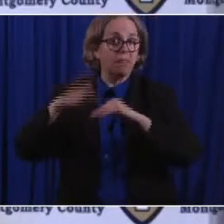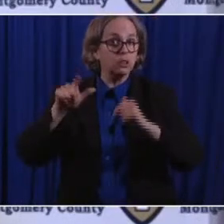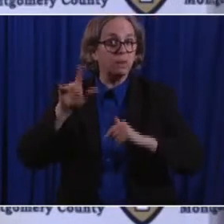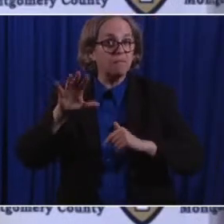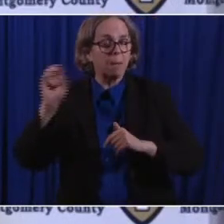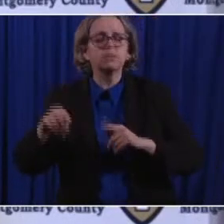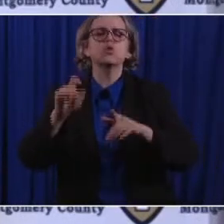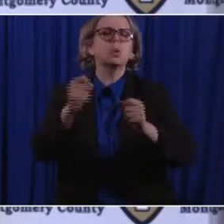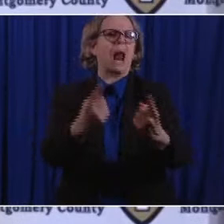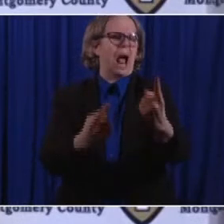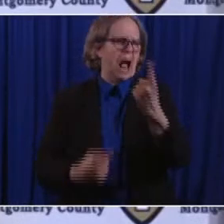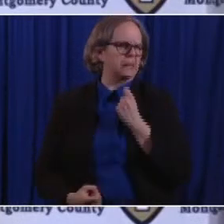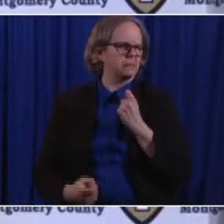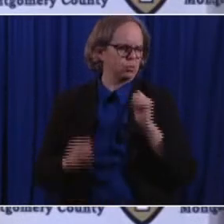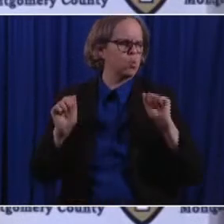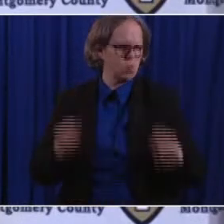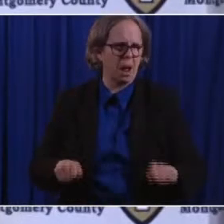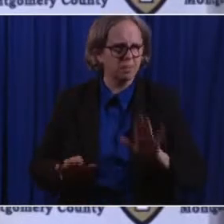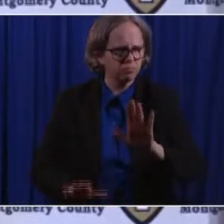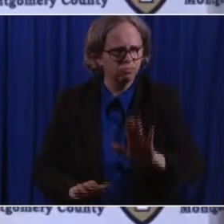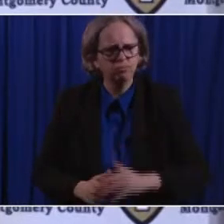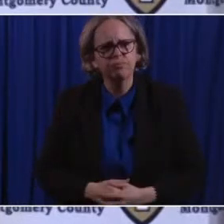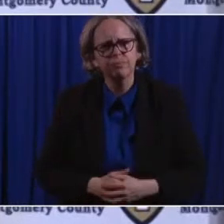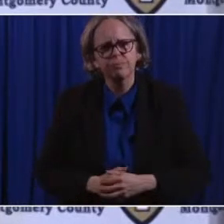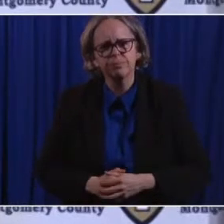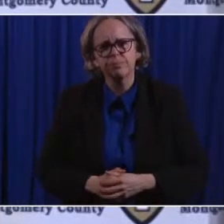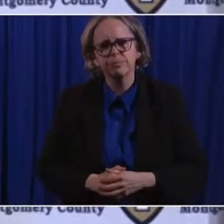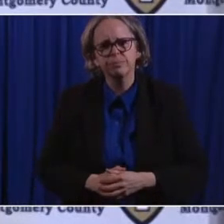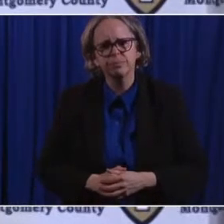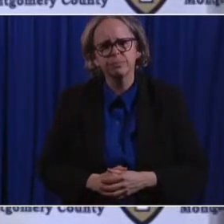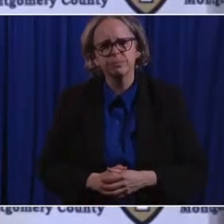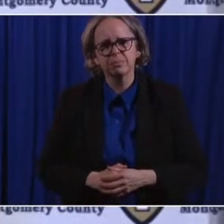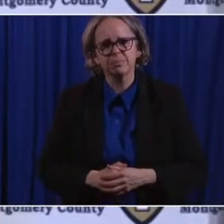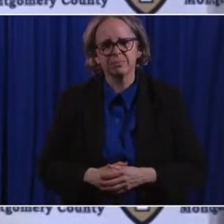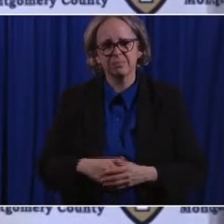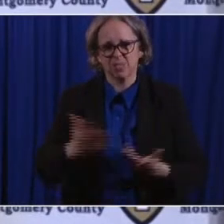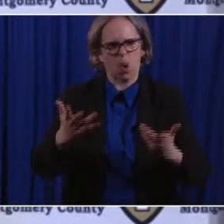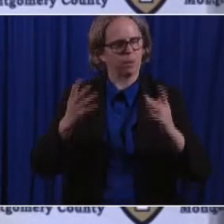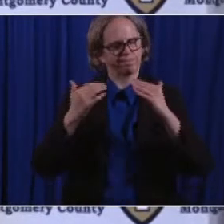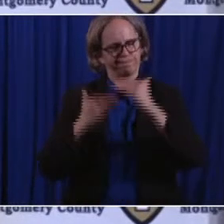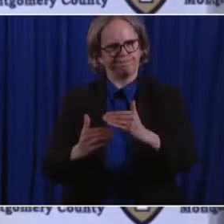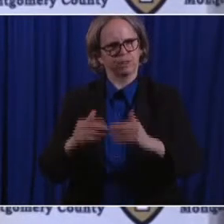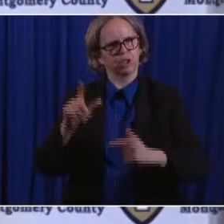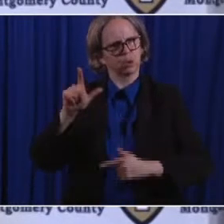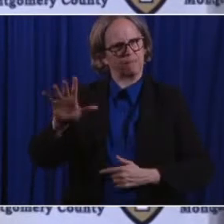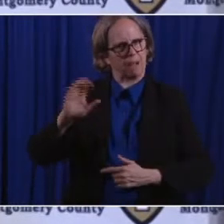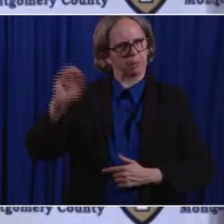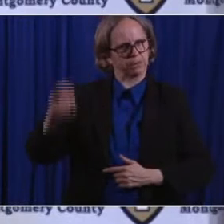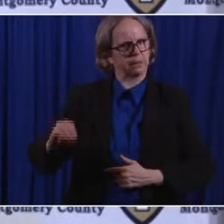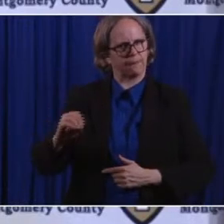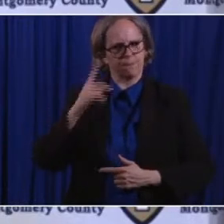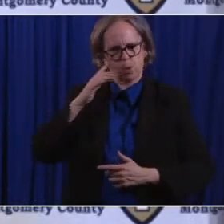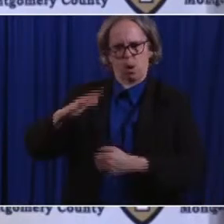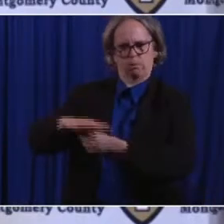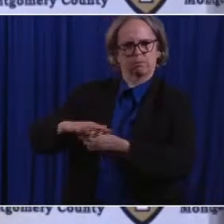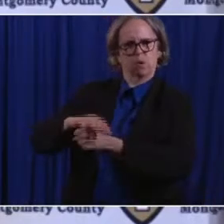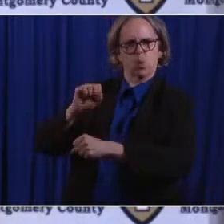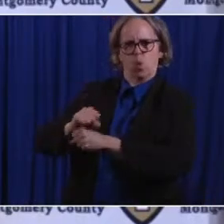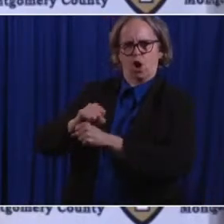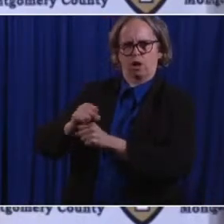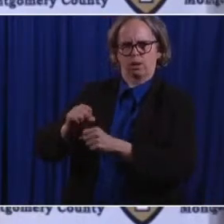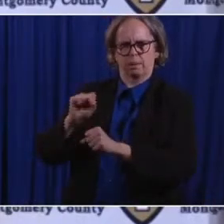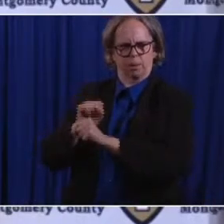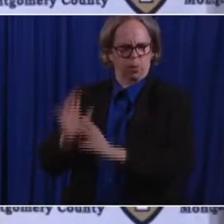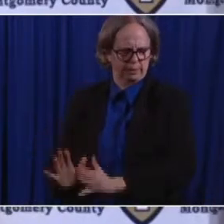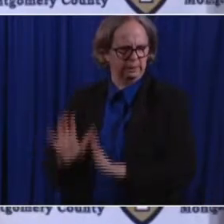and whether that number could be increased. But without that, they can go up to 25%. We're basically going to let the market take over